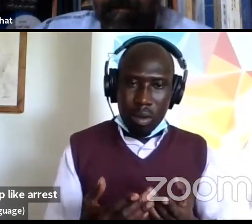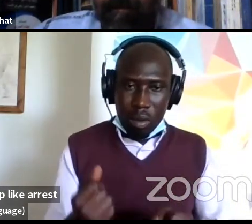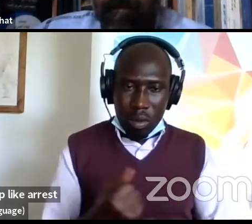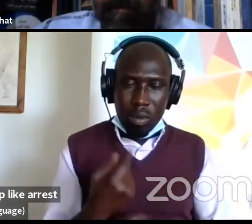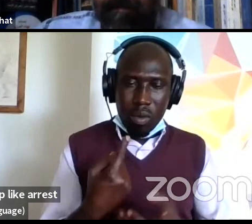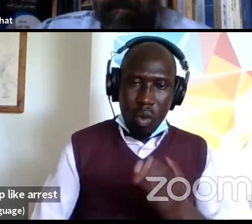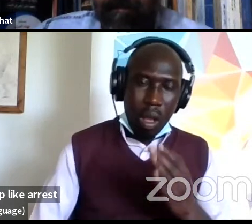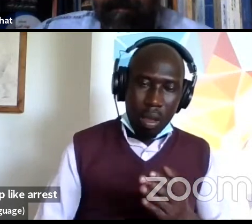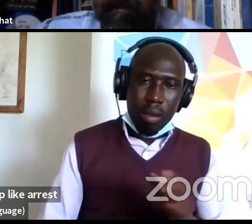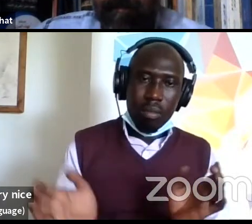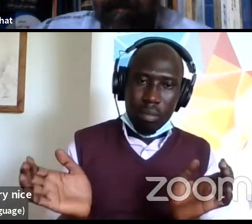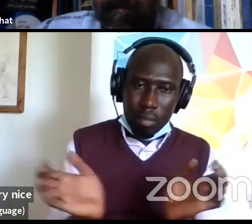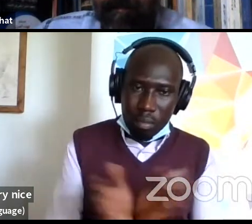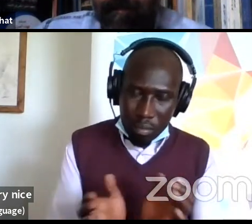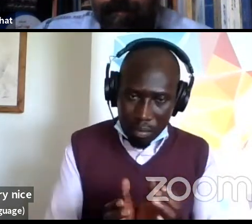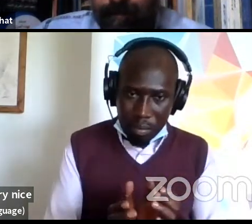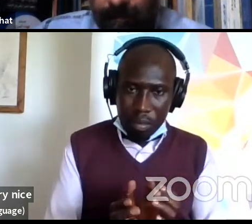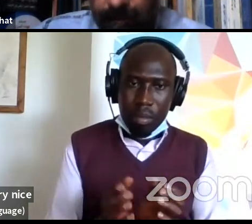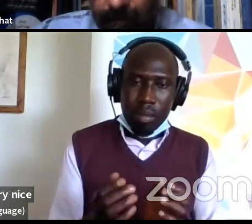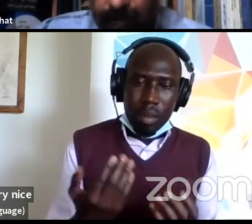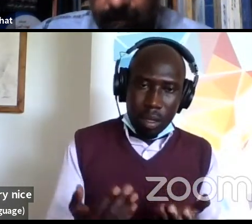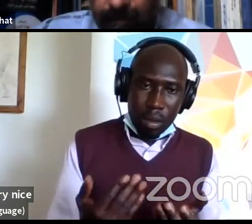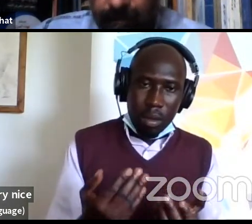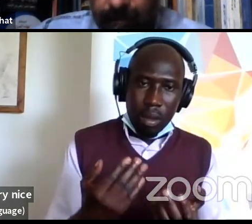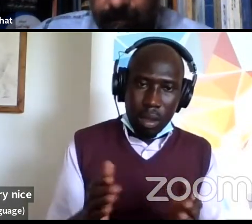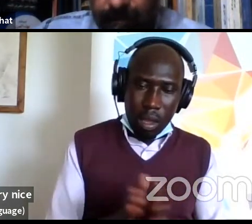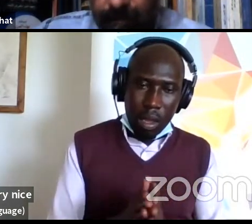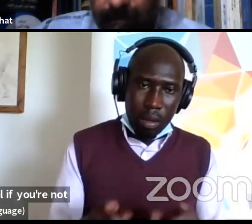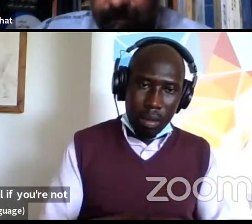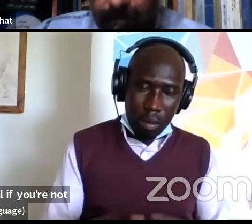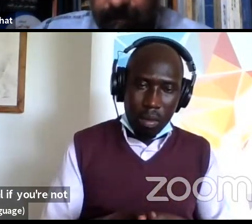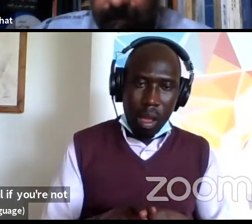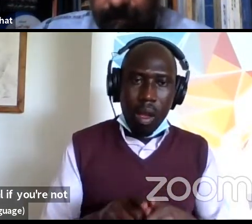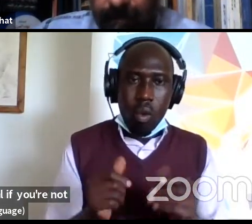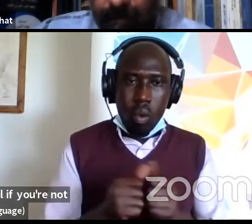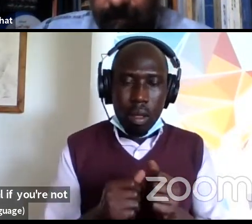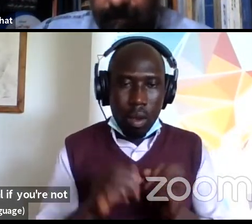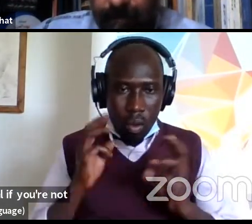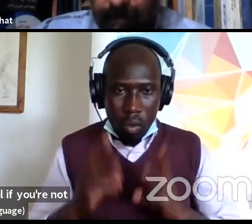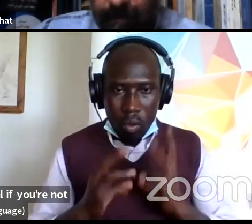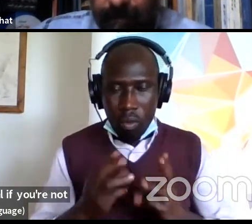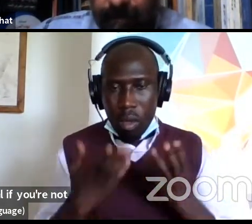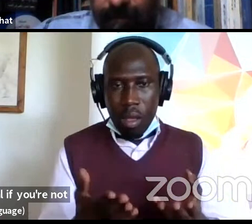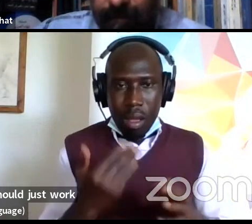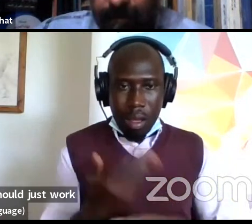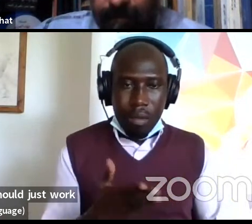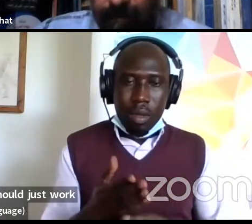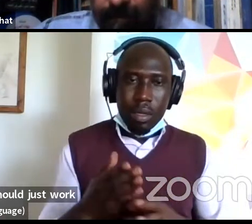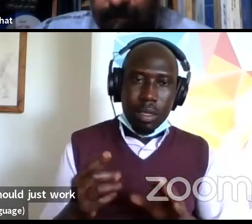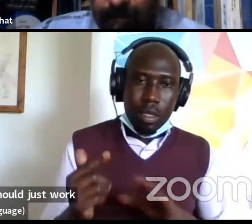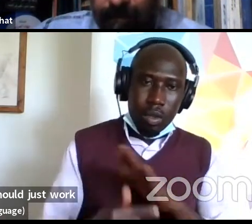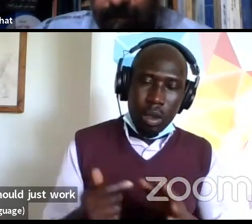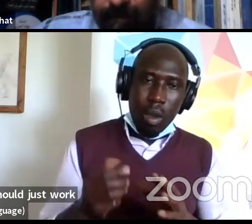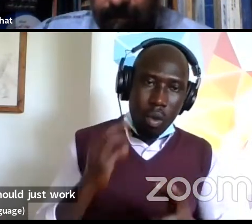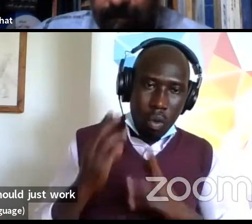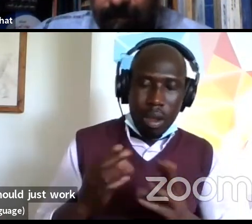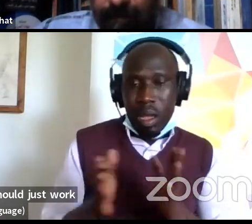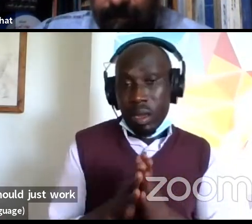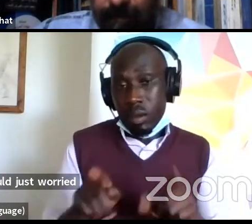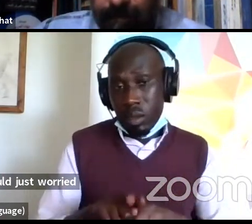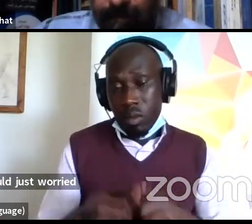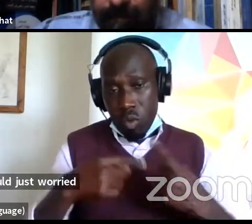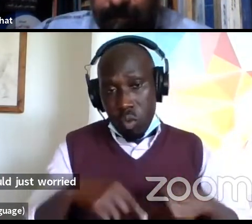very illegal if you're not doing it like with warrants and have a judicial warrant, etc.